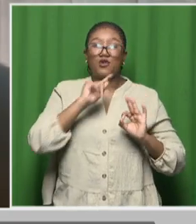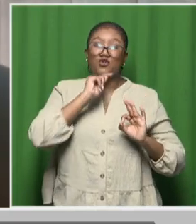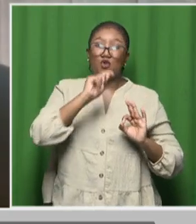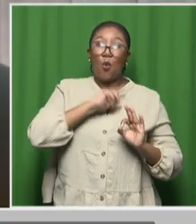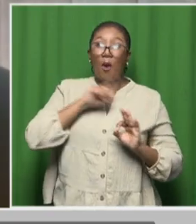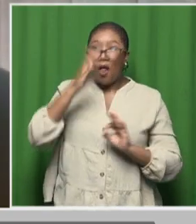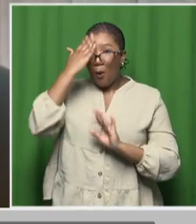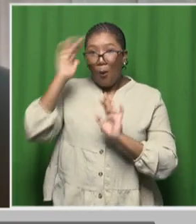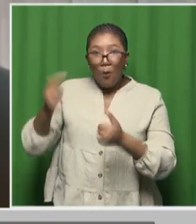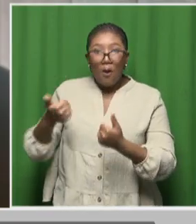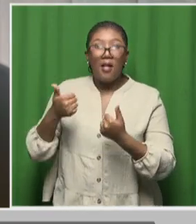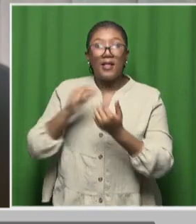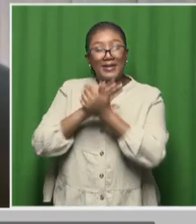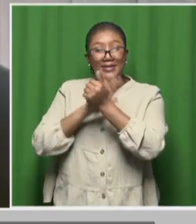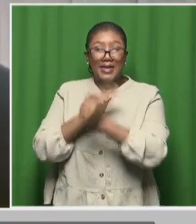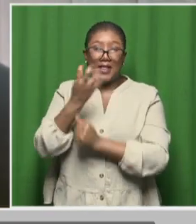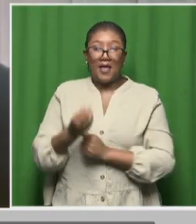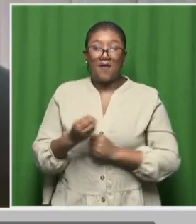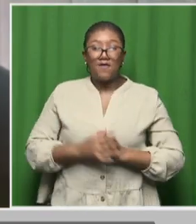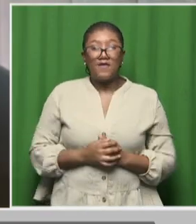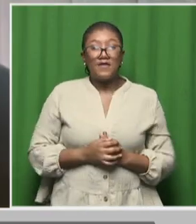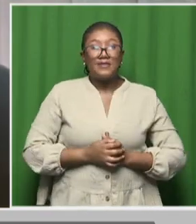how to do these things the right way. Mm.